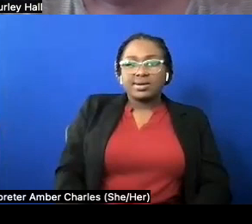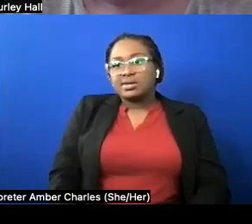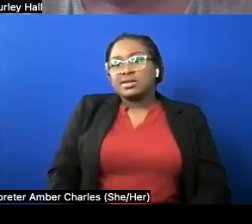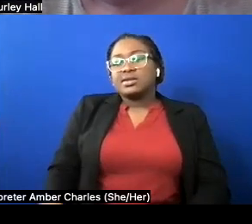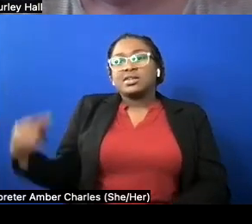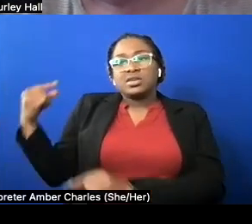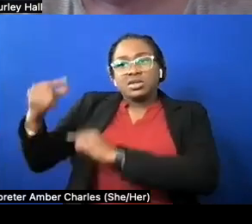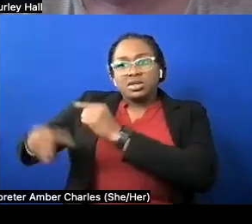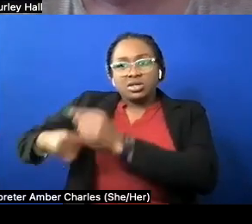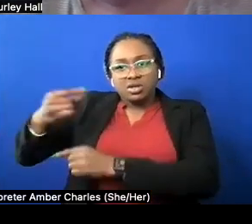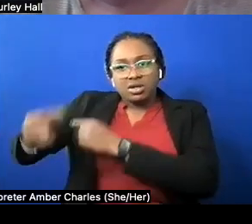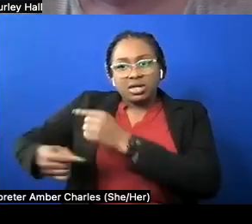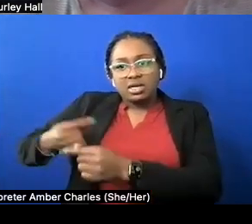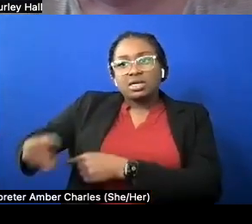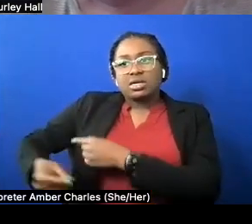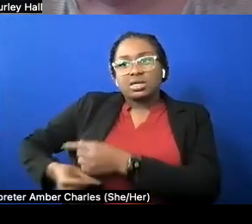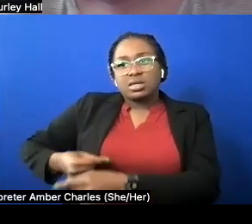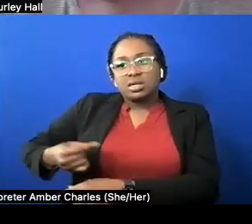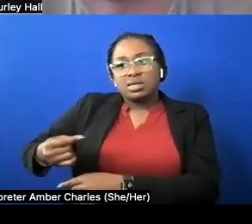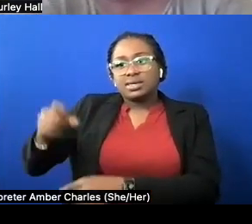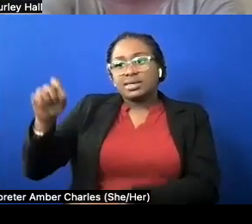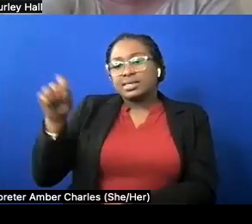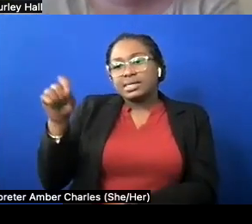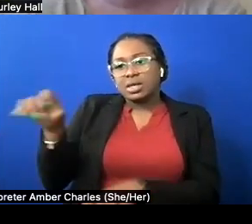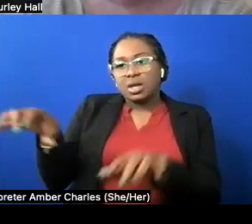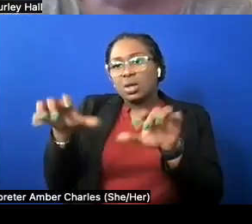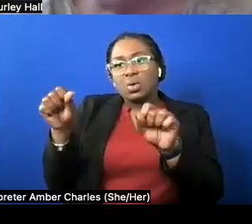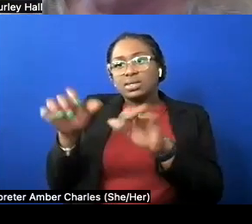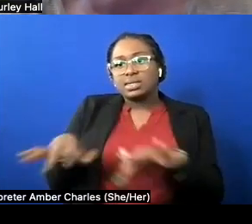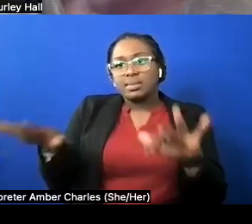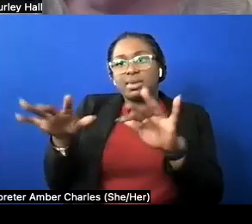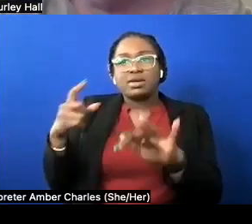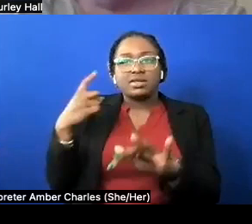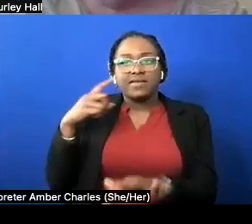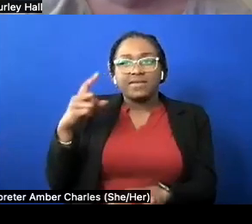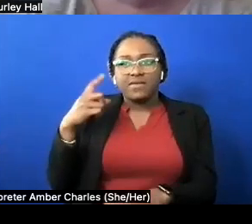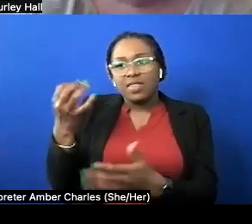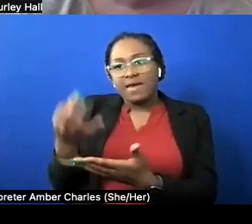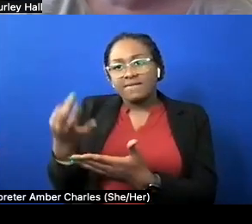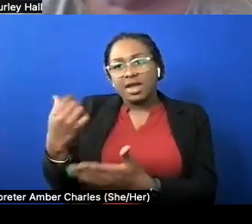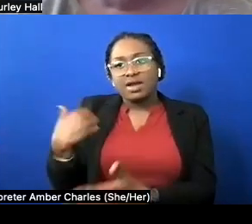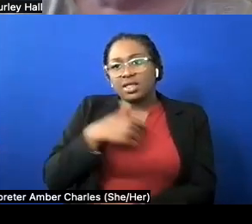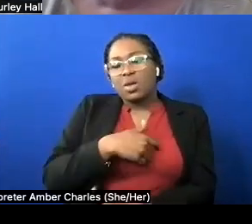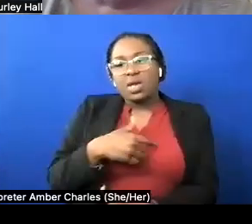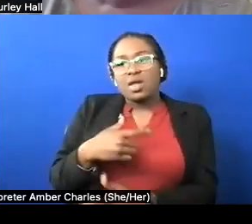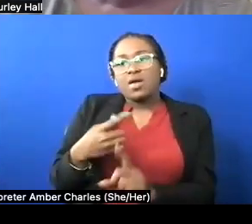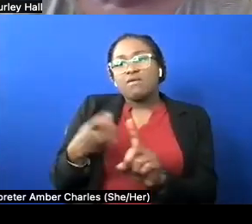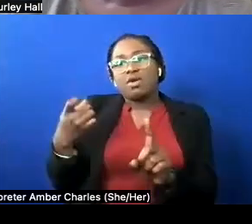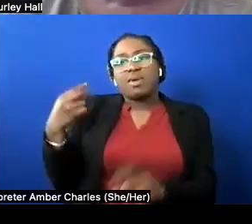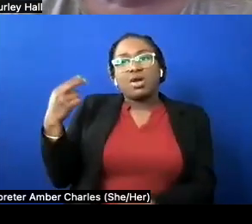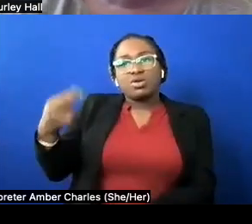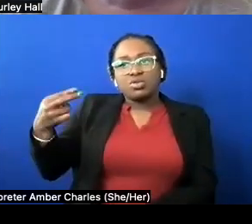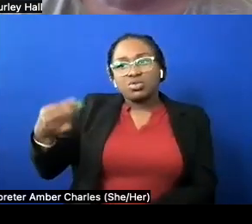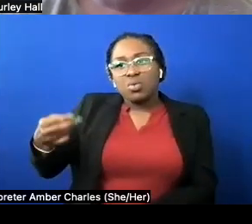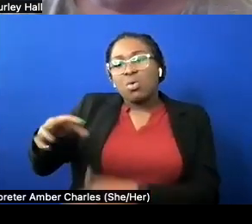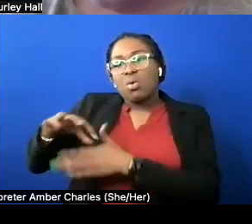generational curses. Yes, holding space for the fact that, you know, we come from, unfortunately, a historical